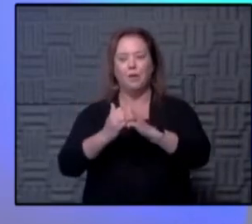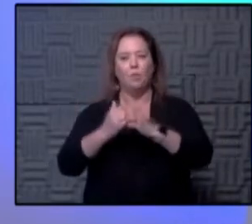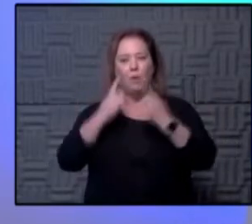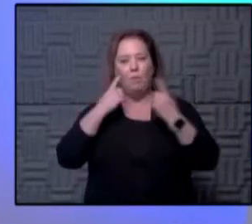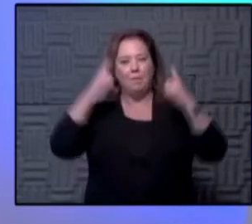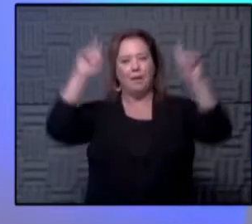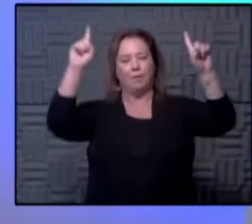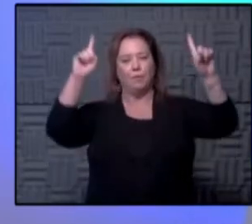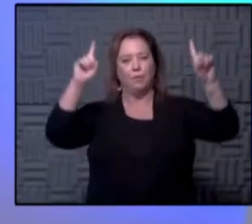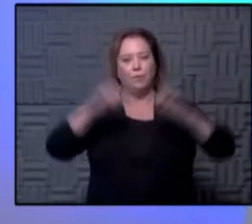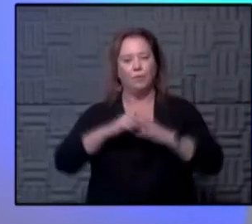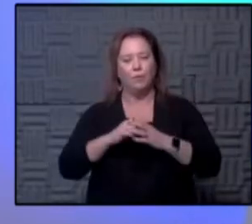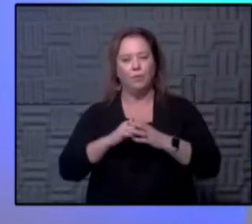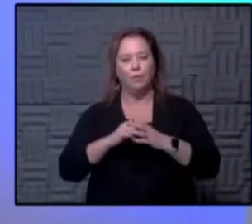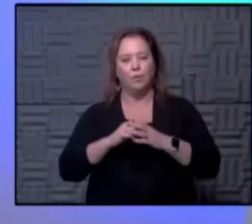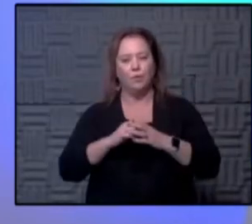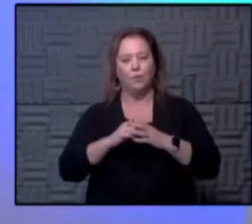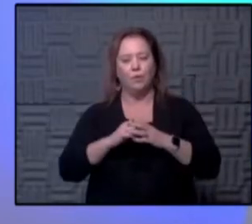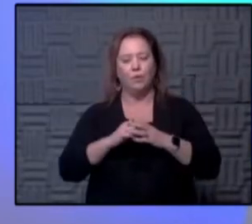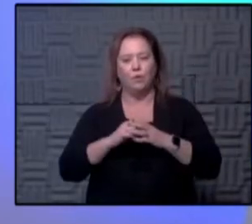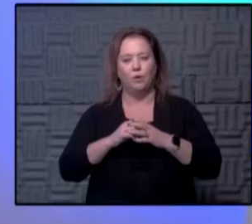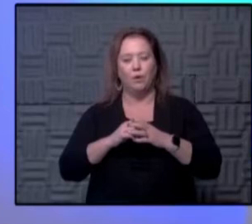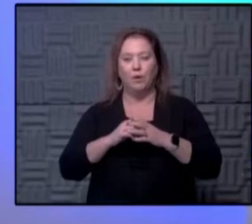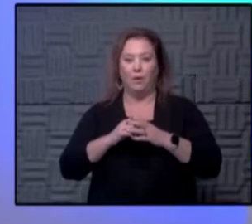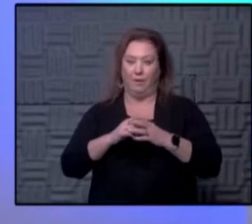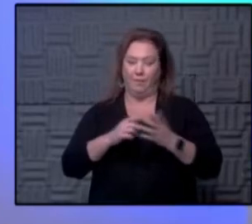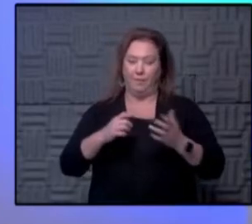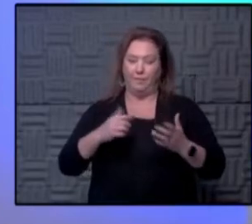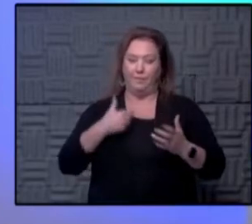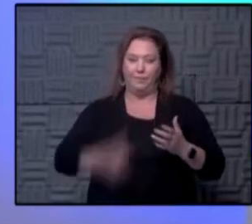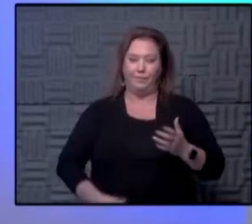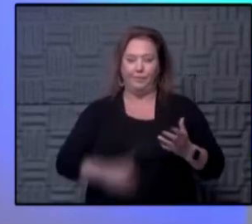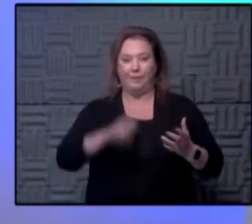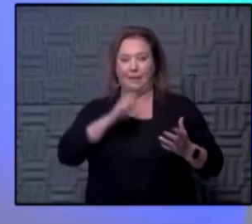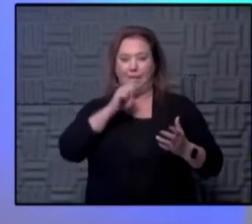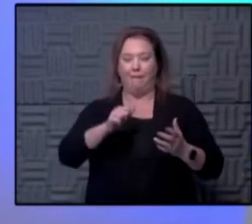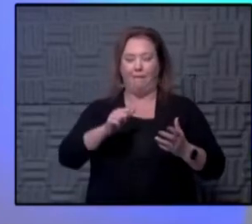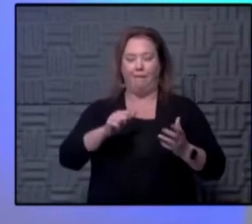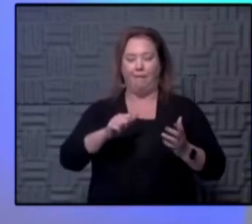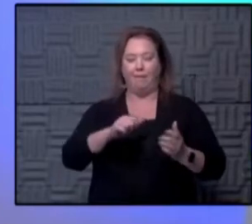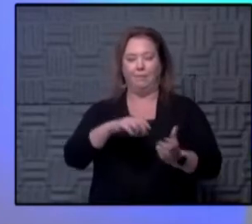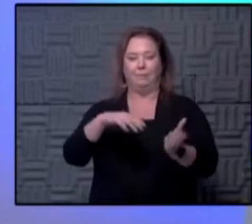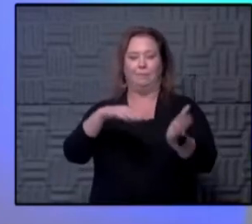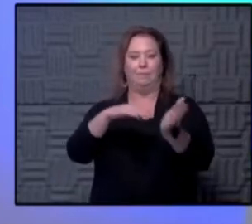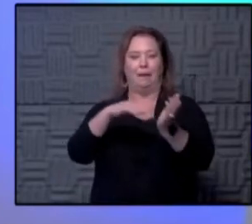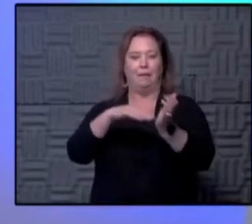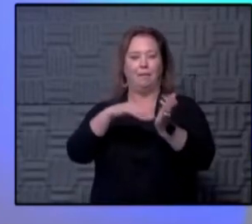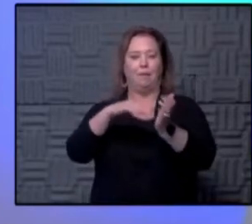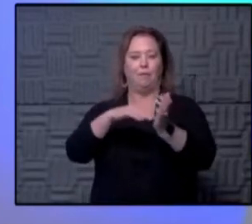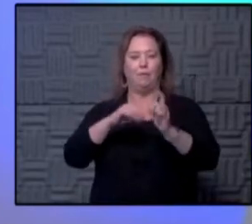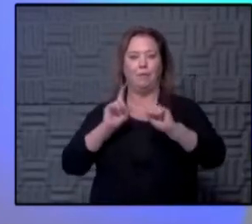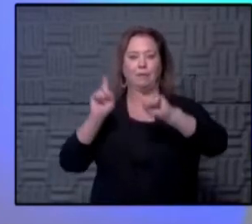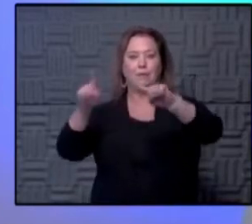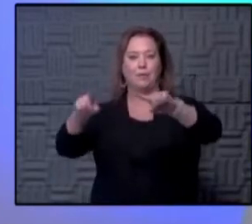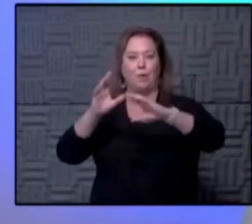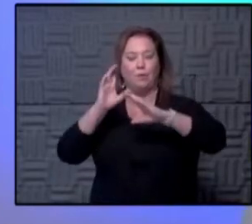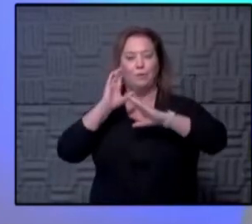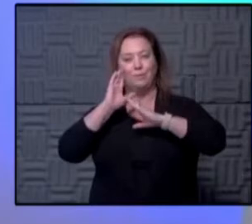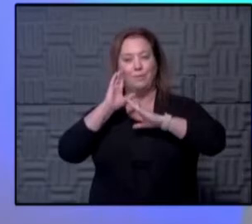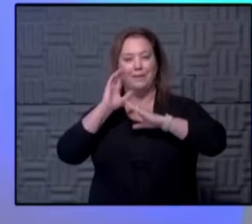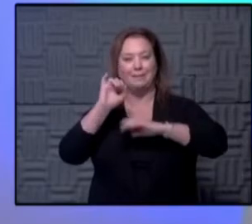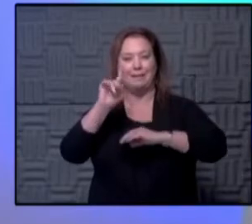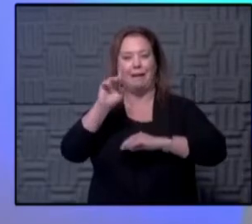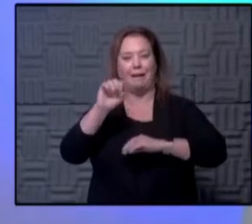it through this. I know from a bedside clinical staff perspective, I've got two different